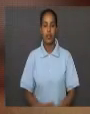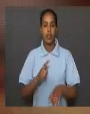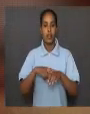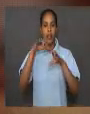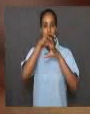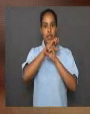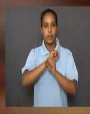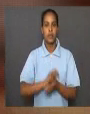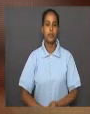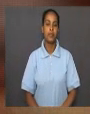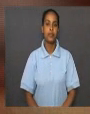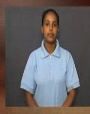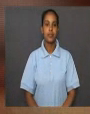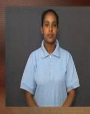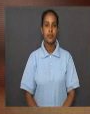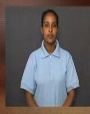Time's up.